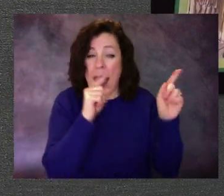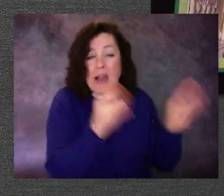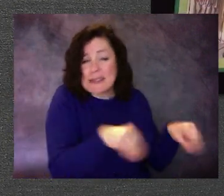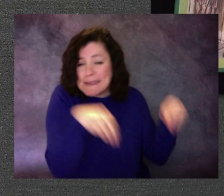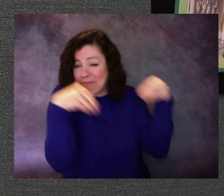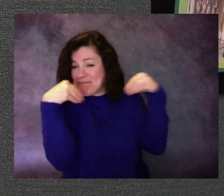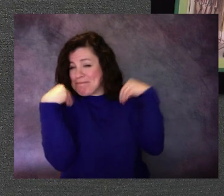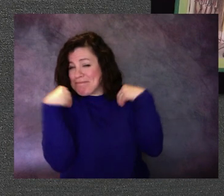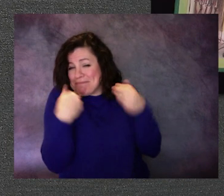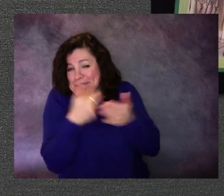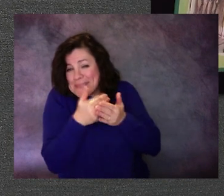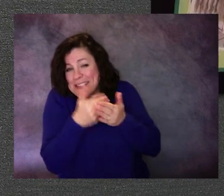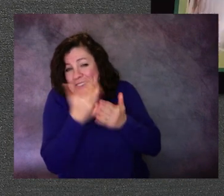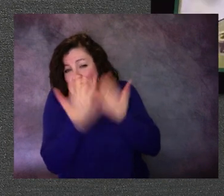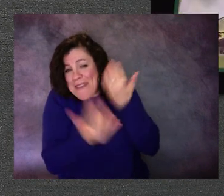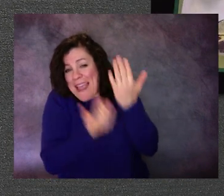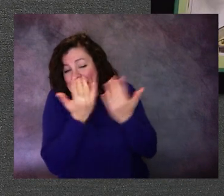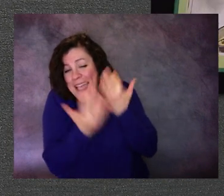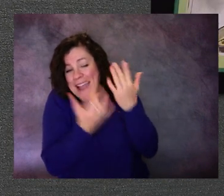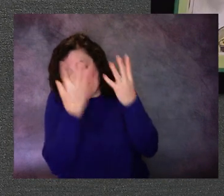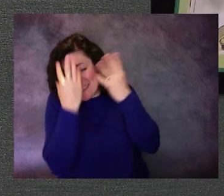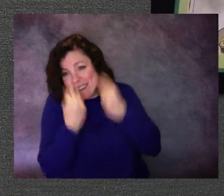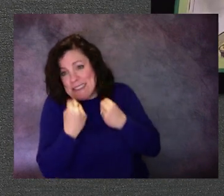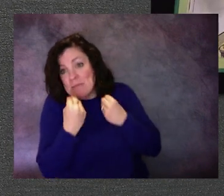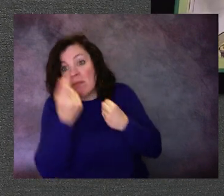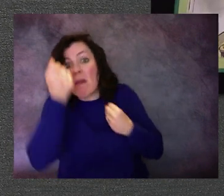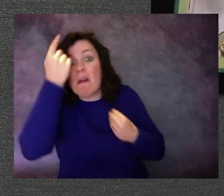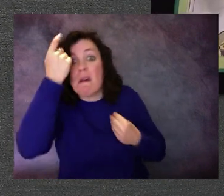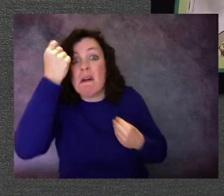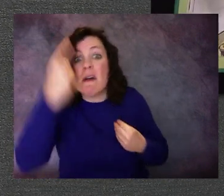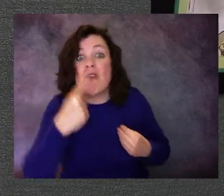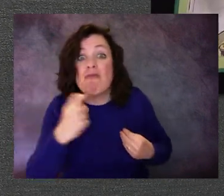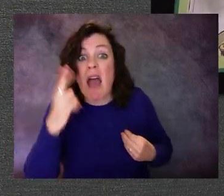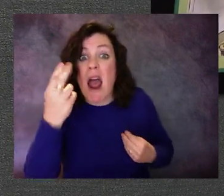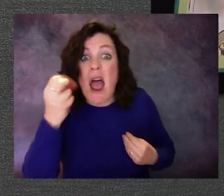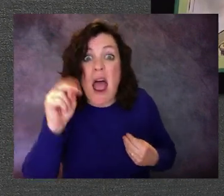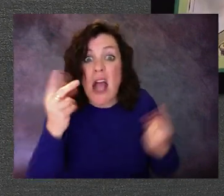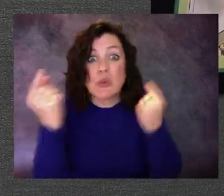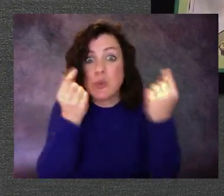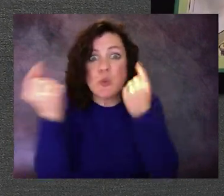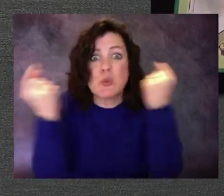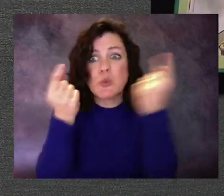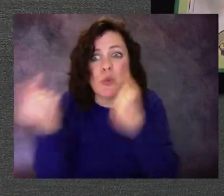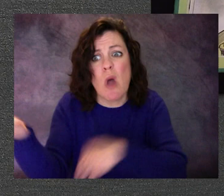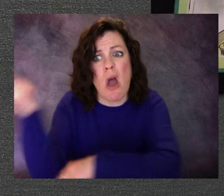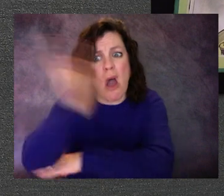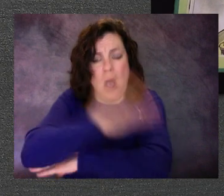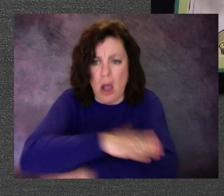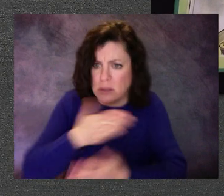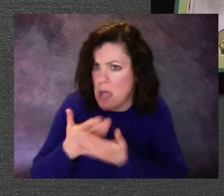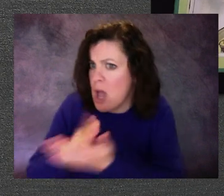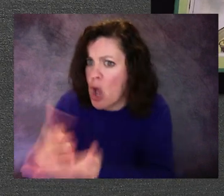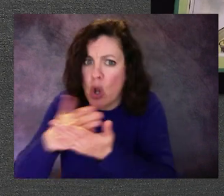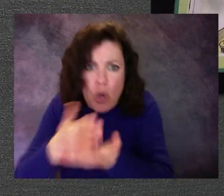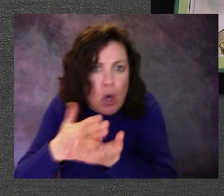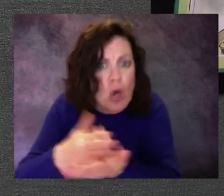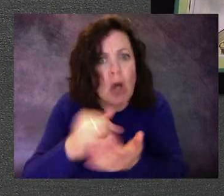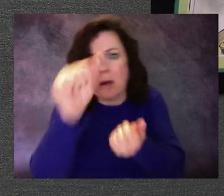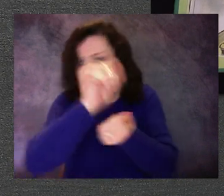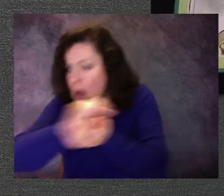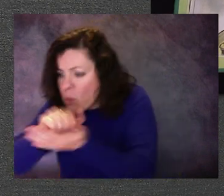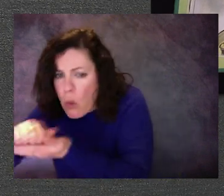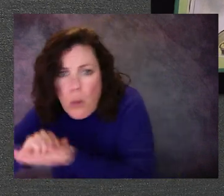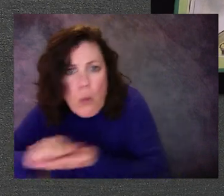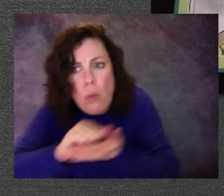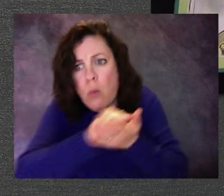warm chair by the fireside. So the little red hen had to do all the housework. She cooked the meals and washed the dishes